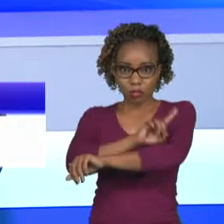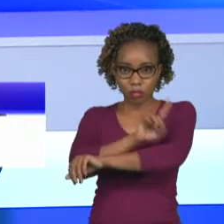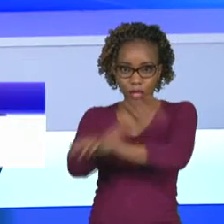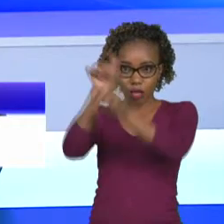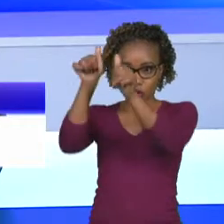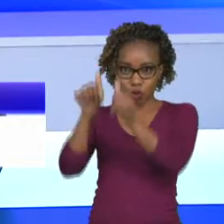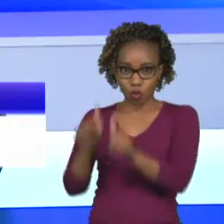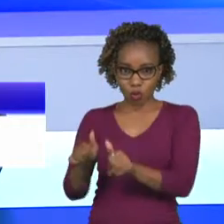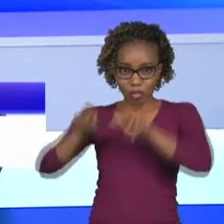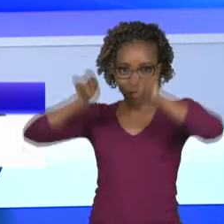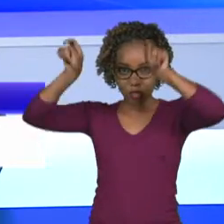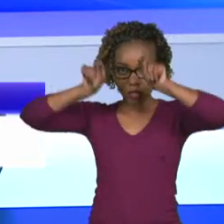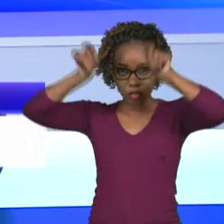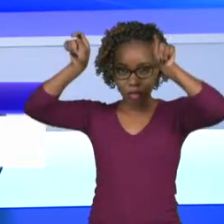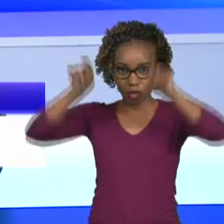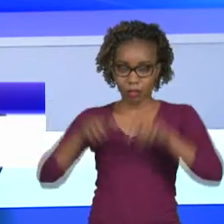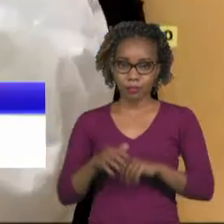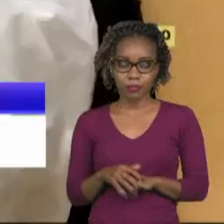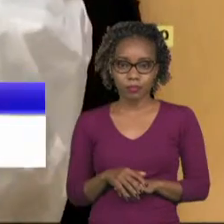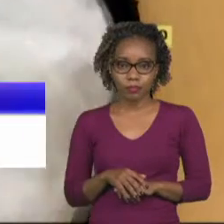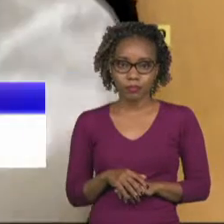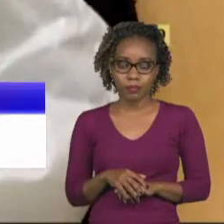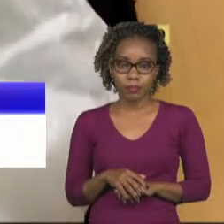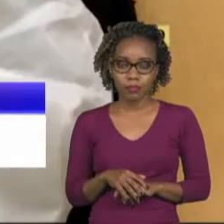notice. Yakundi Calvin reports.